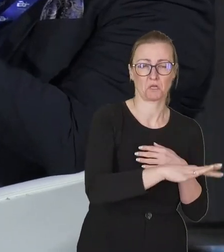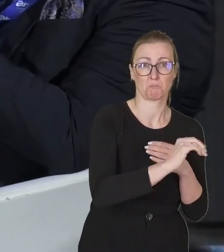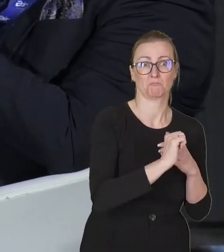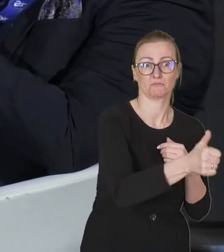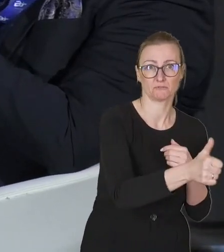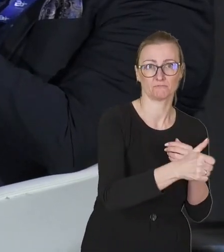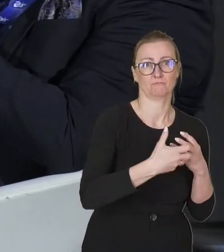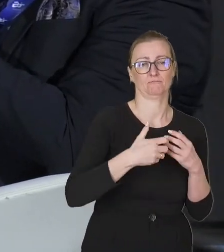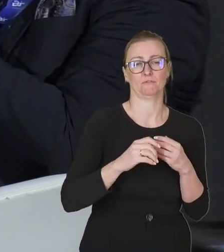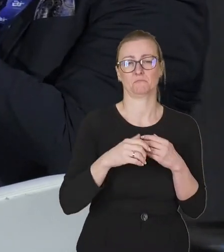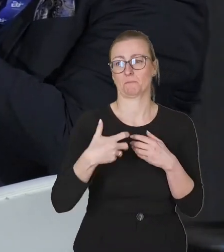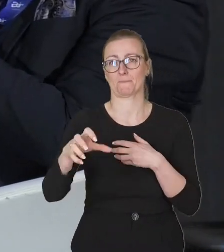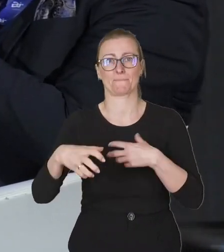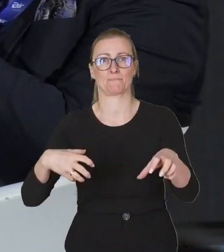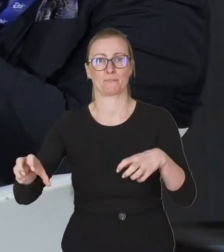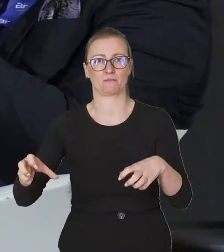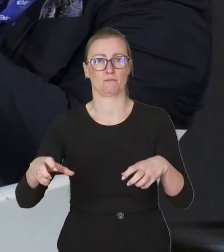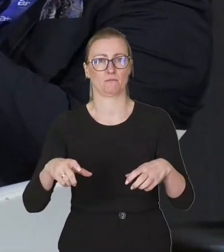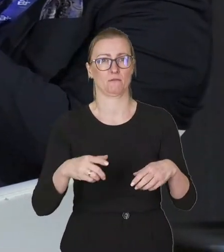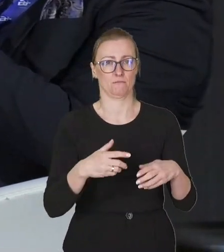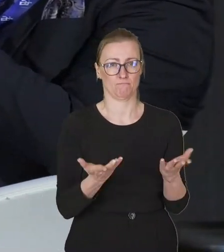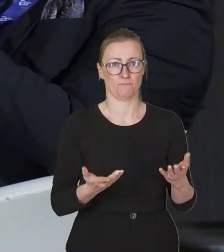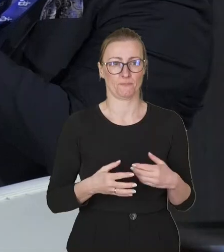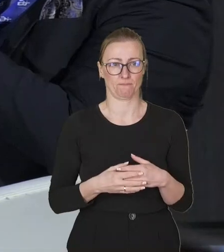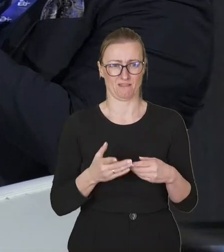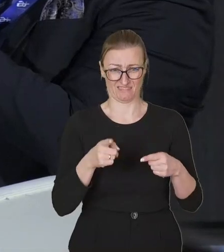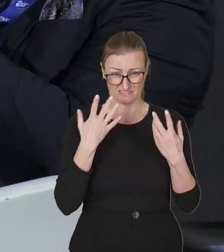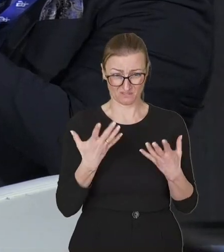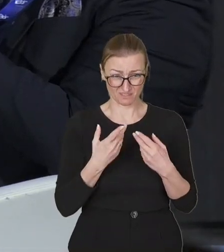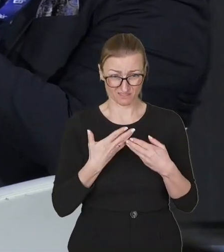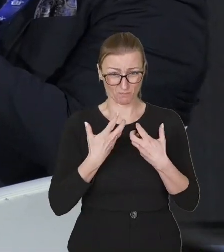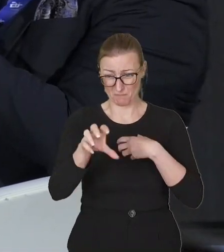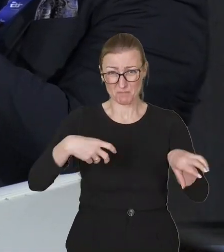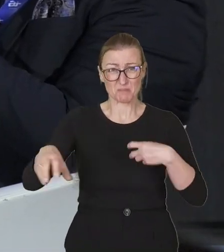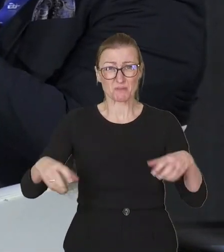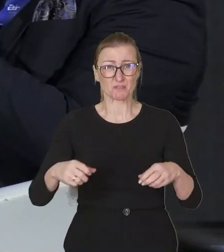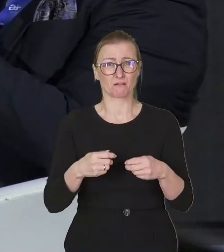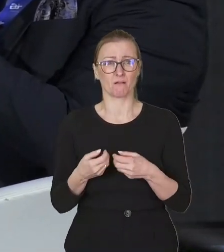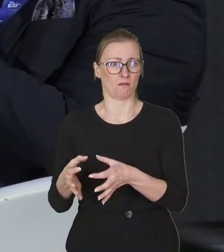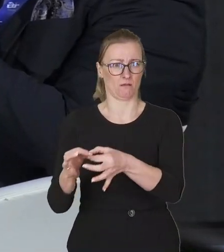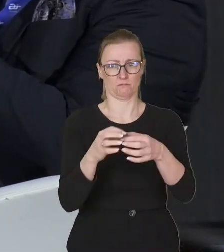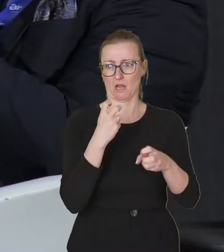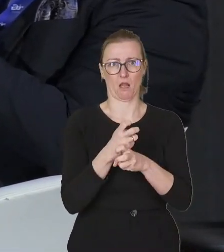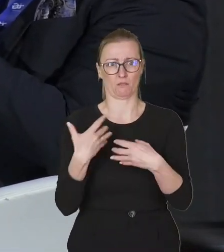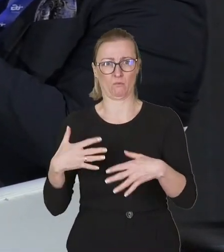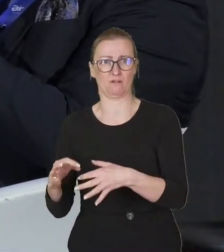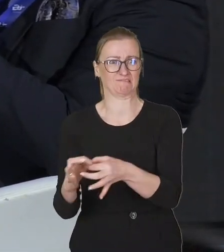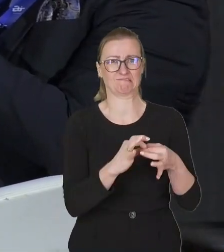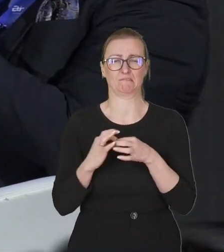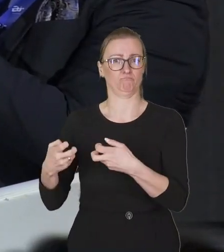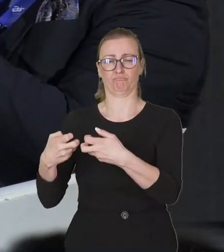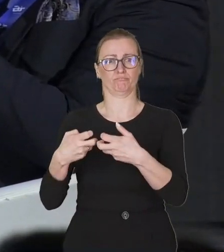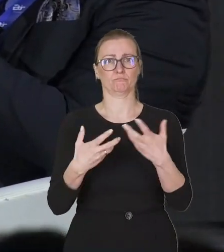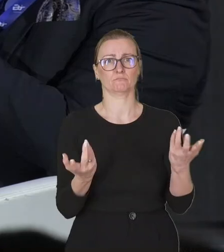no interlinks, as you mentioned that, no space for strategic planning of the development of the